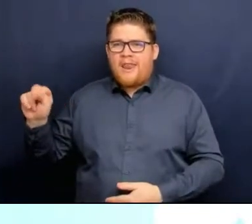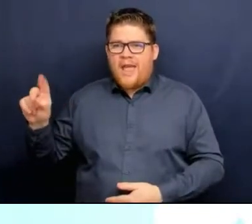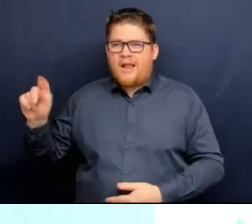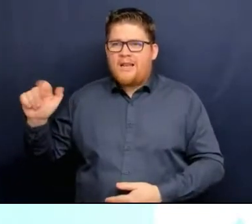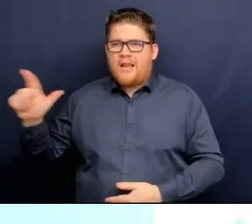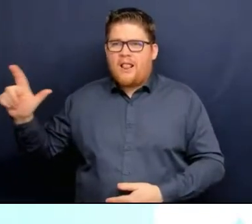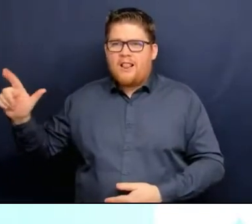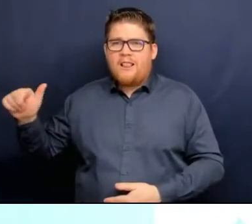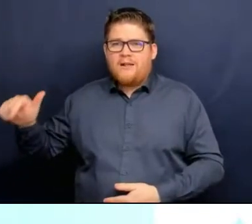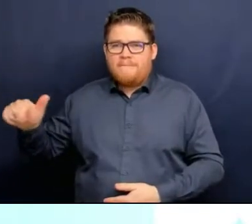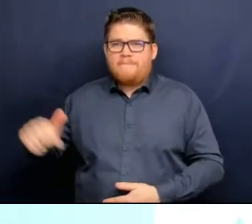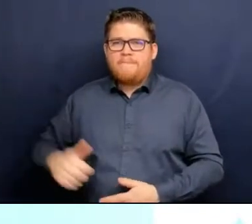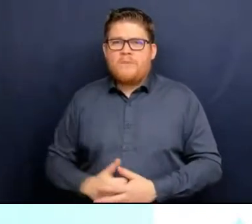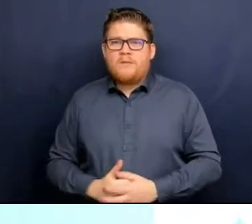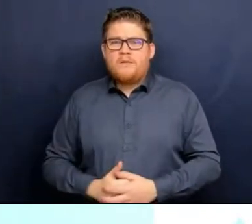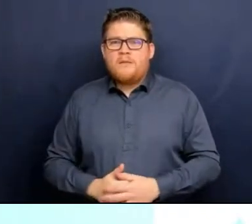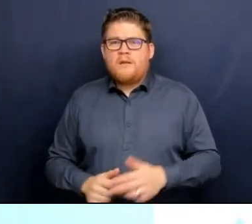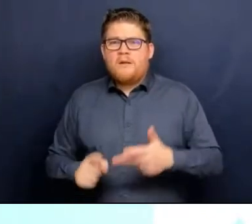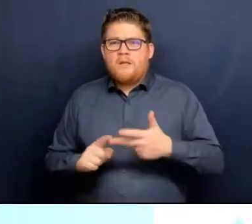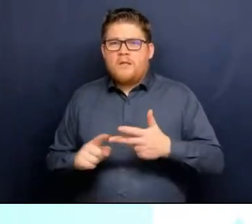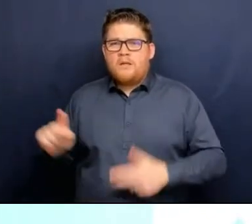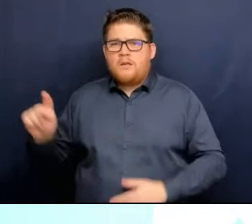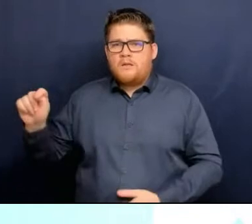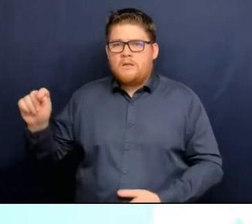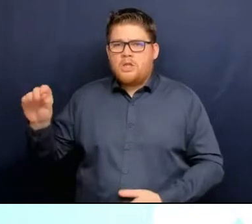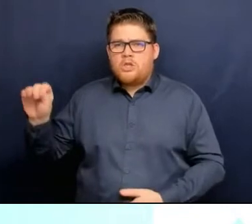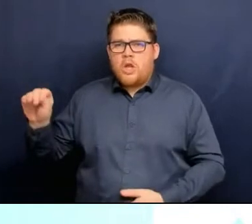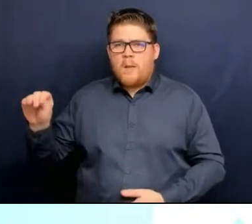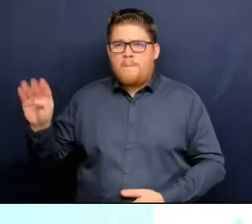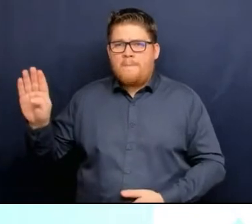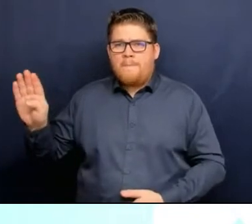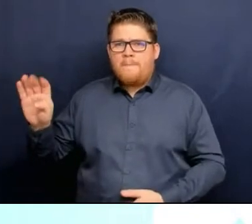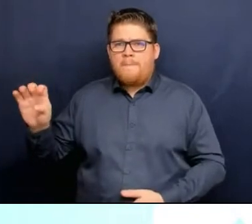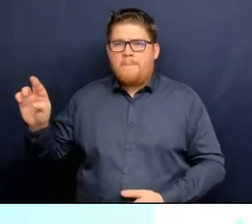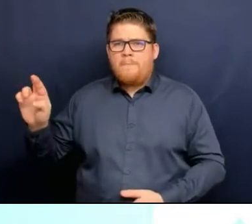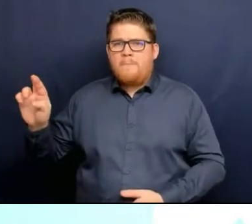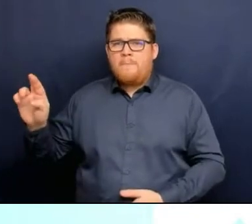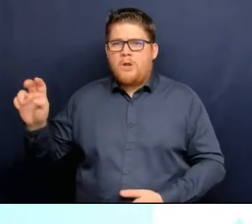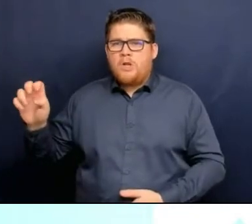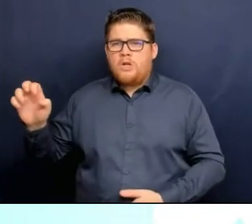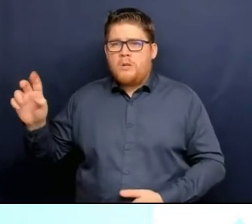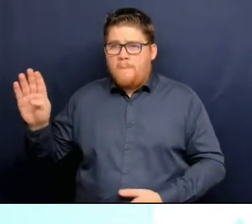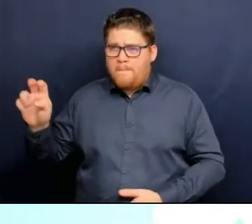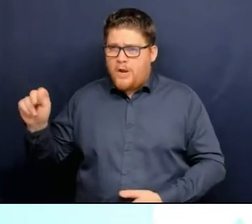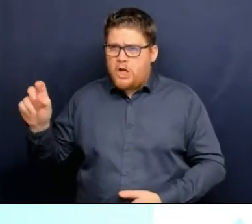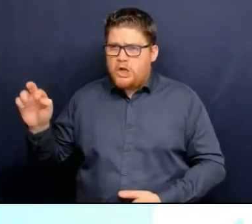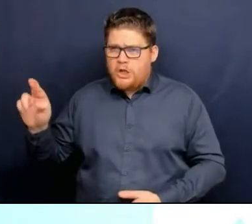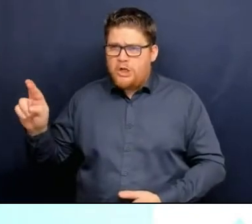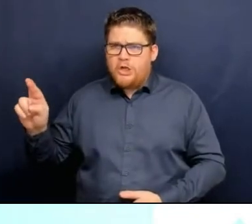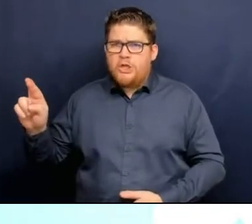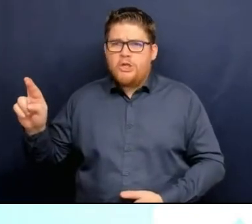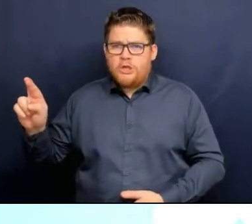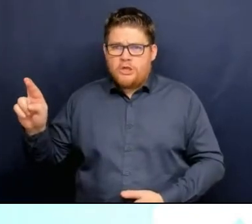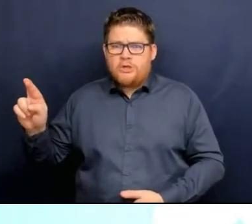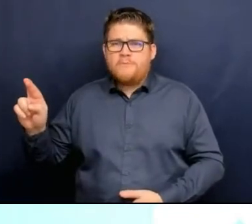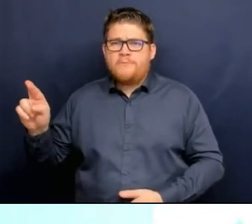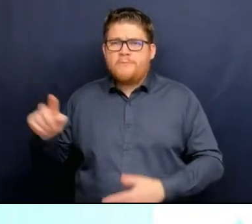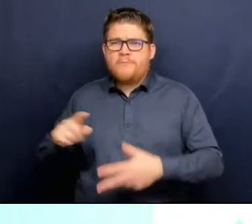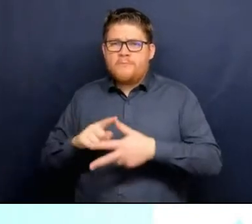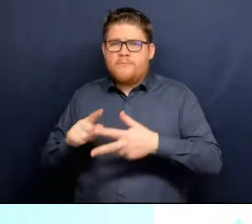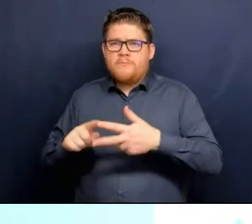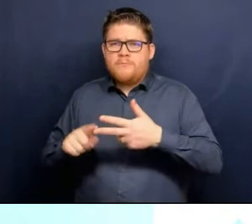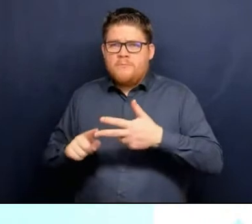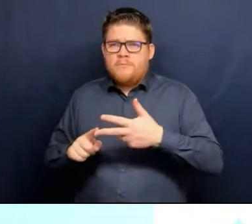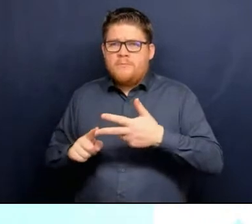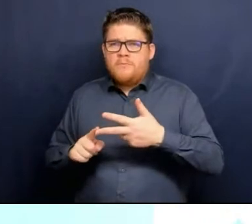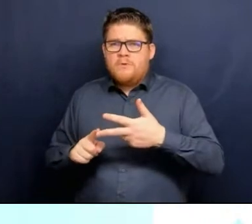statesman from British Columbia who dedicated their lives to reconciliation and the rights of Indigenous peoples. Watching and